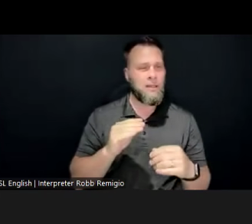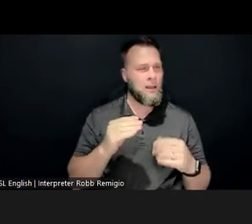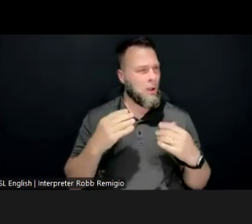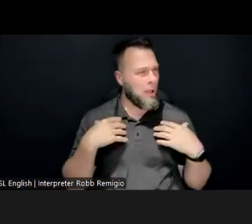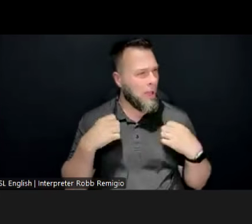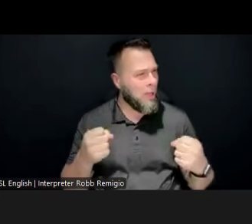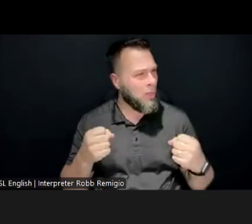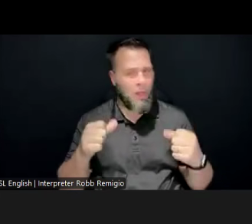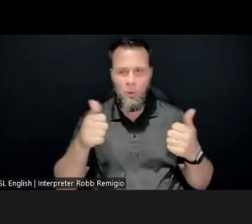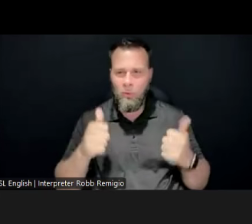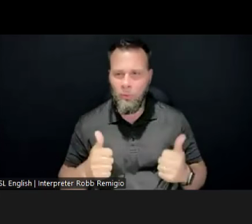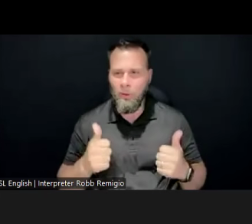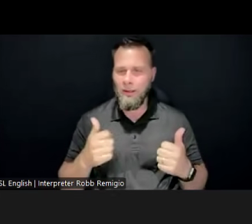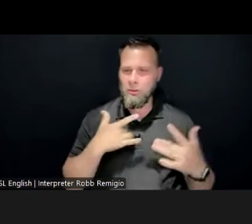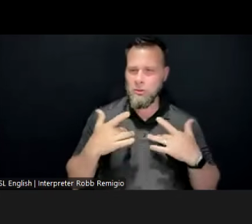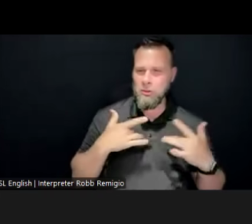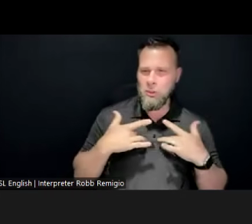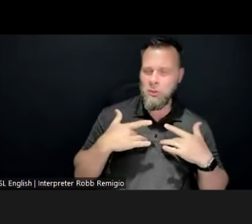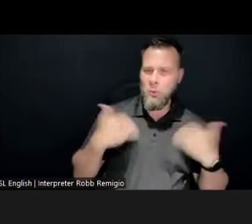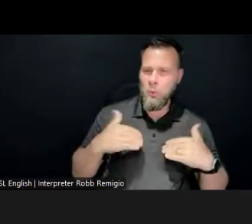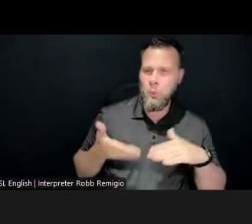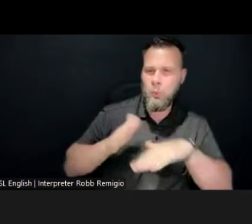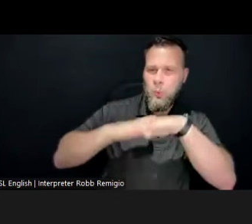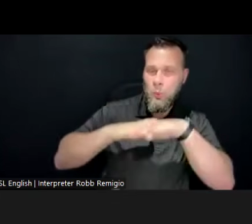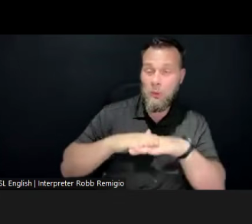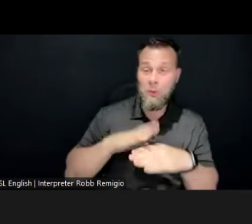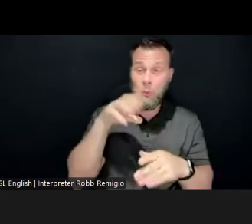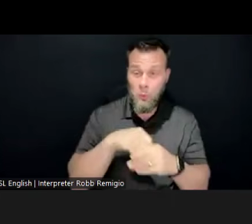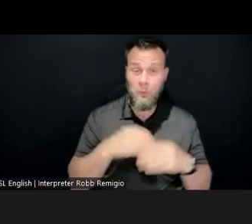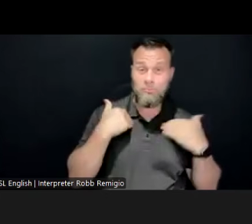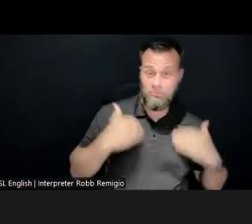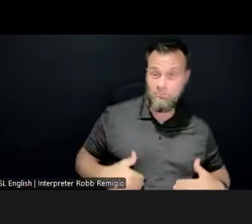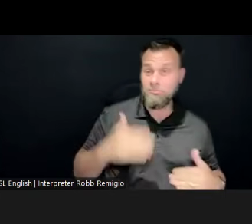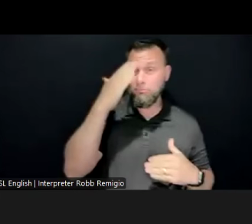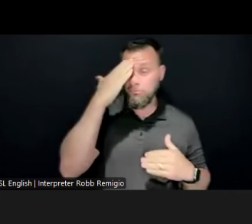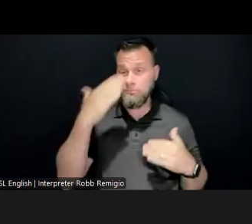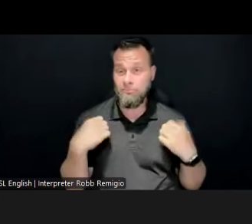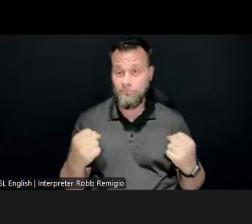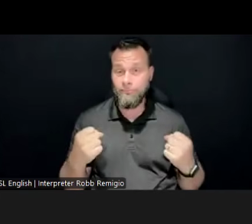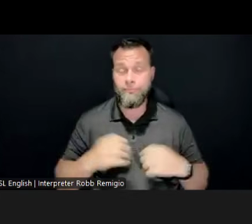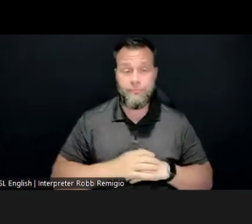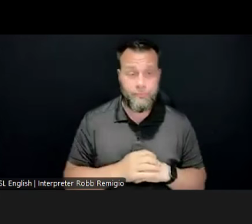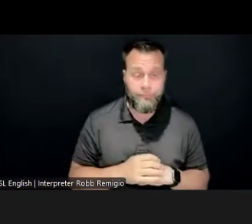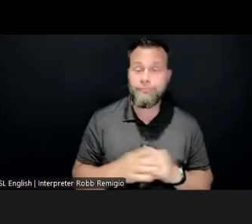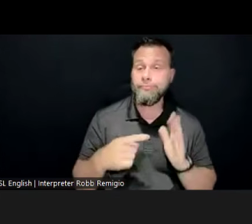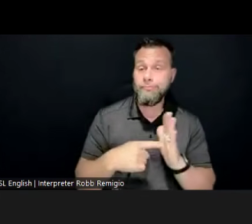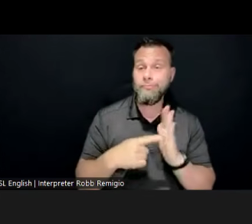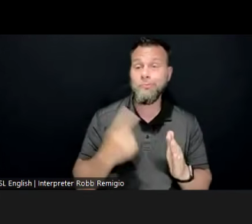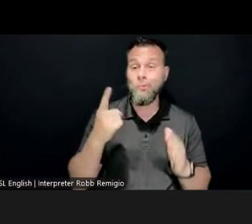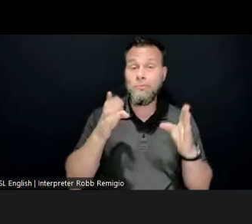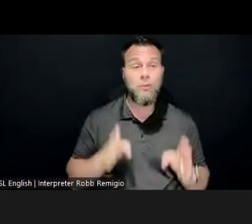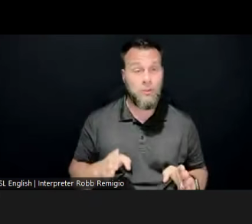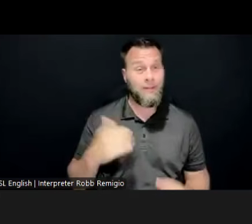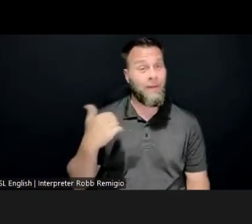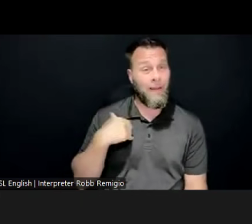conditions and concerns, including mental and physical health. For example, one participant's sickle cell disease